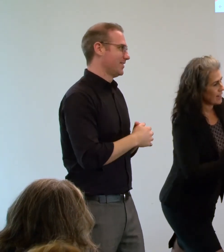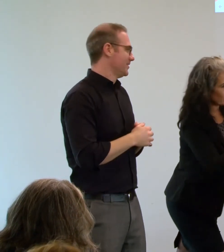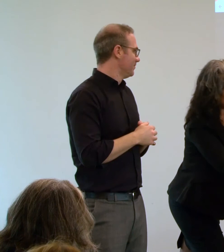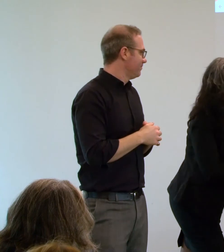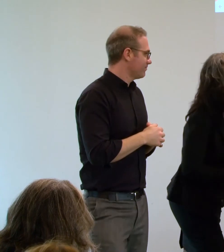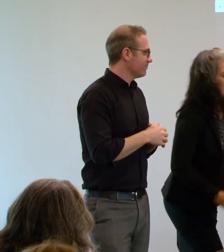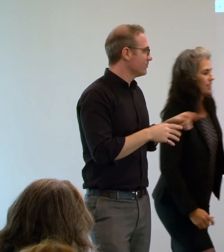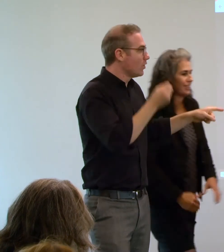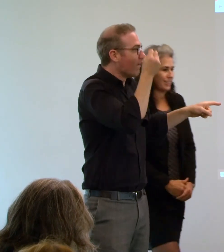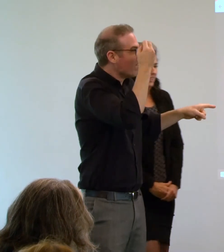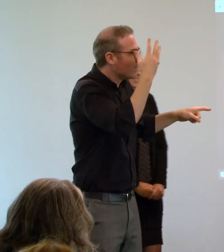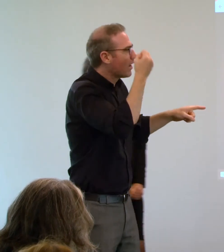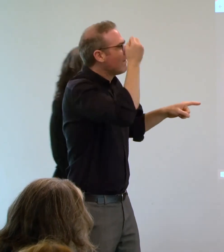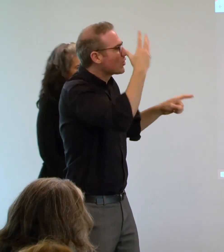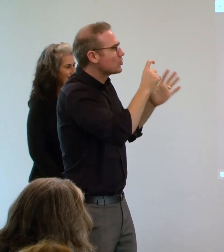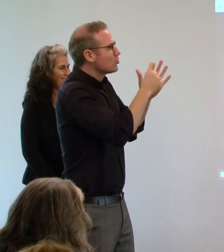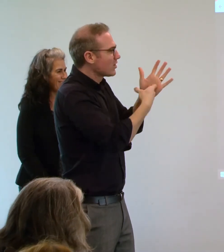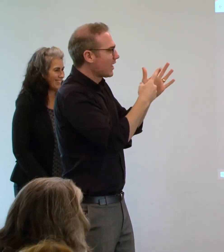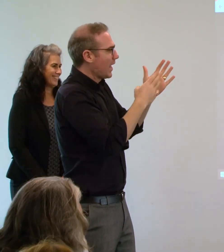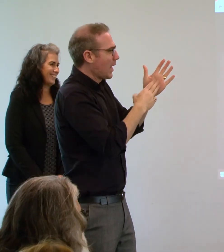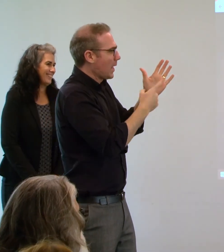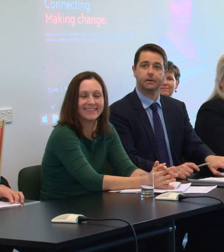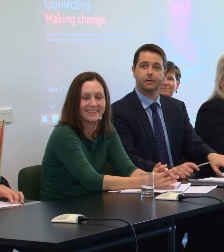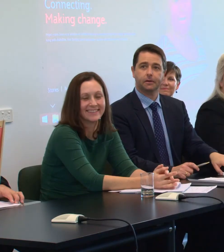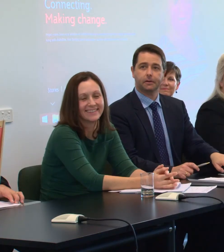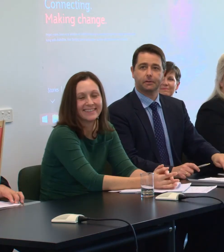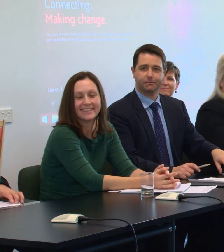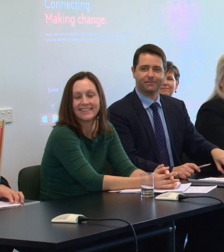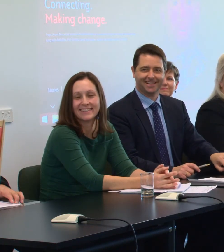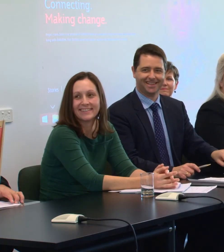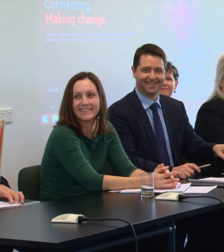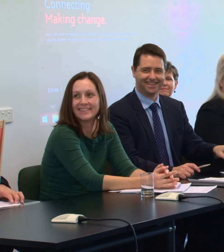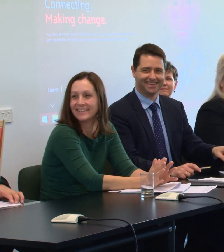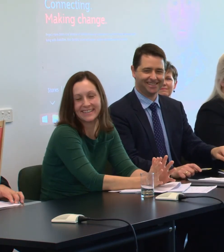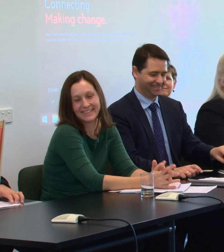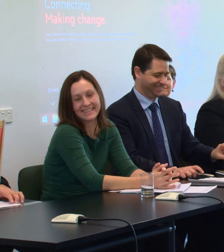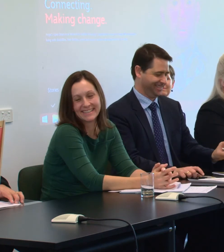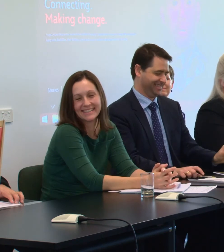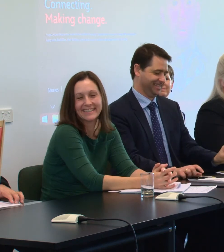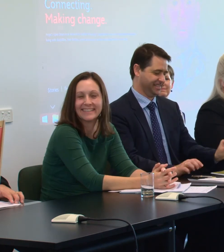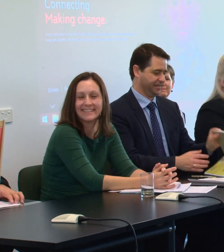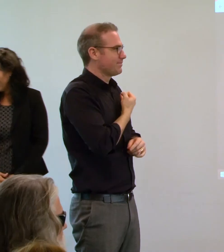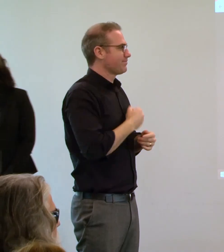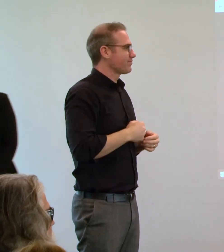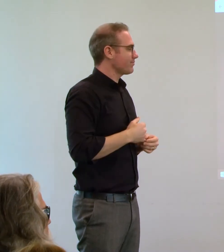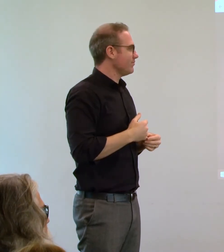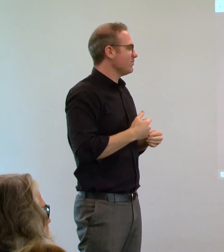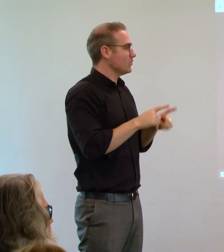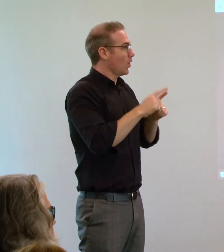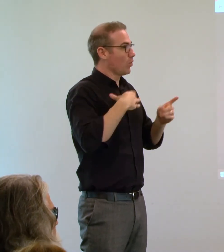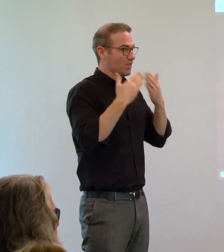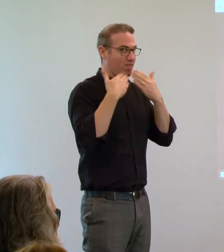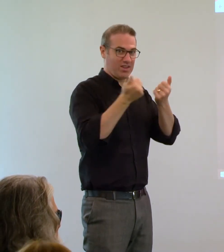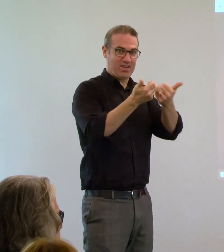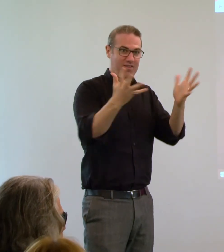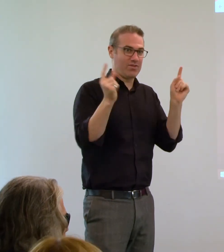Sorry. Oh, and Dr. Emma Phillips, thank you very much for participating, sorry. And I just want to thank everyone for